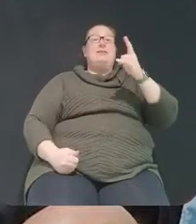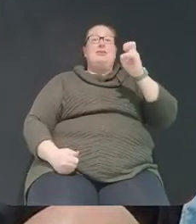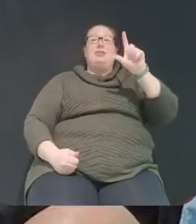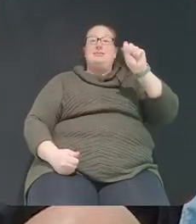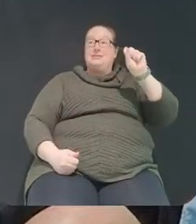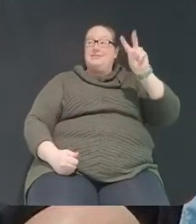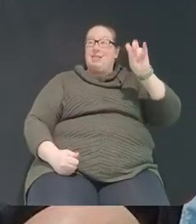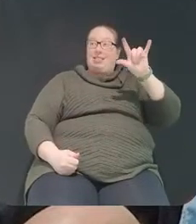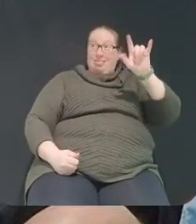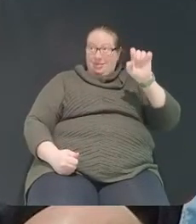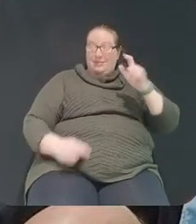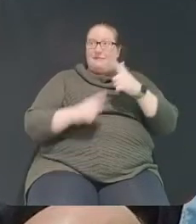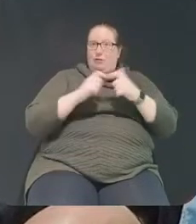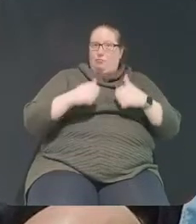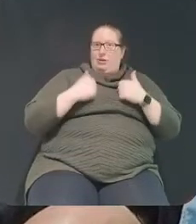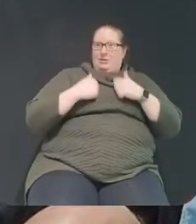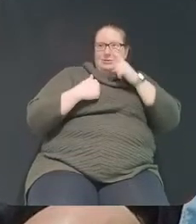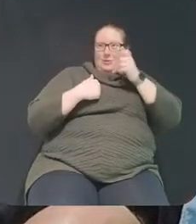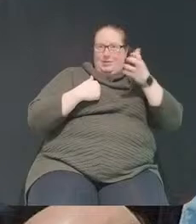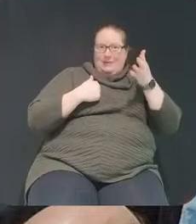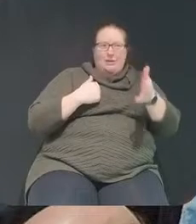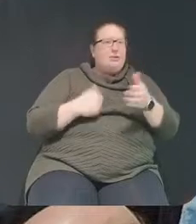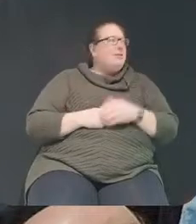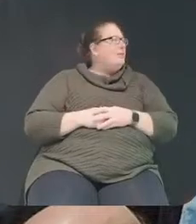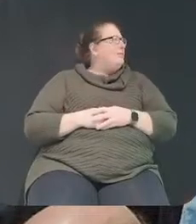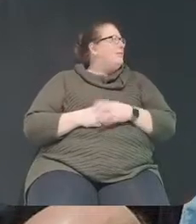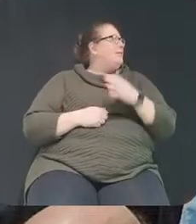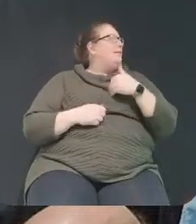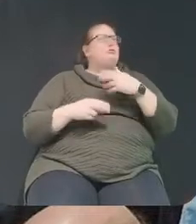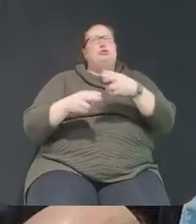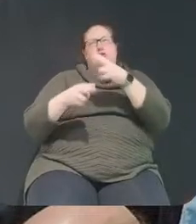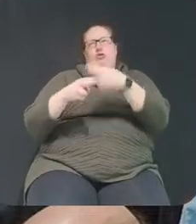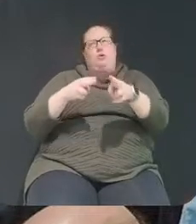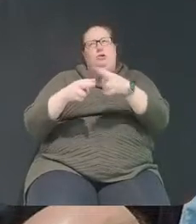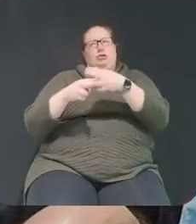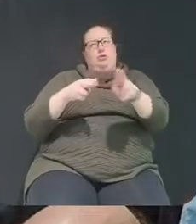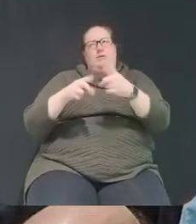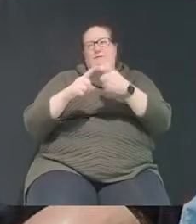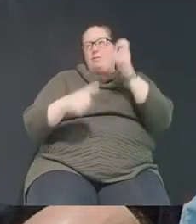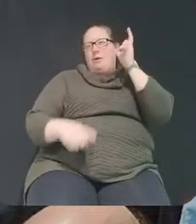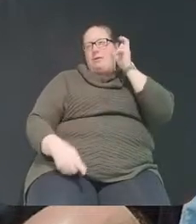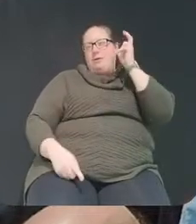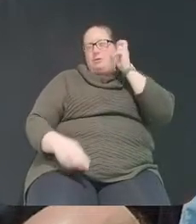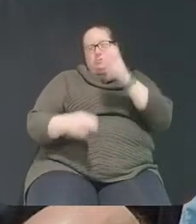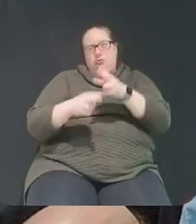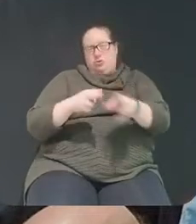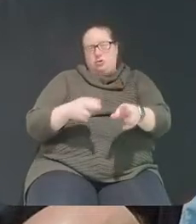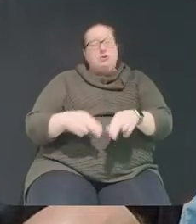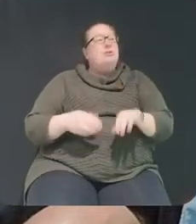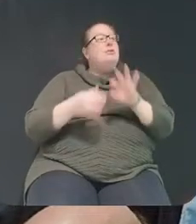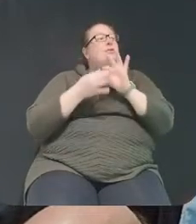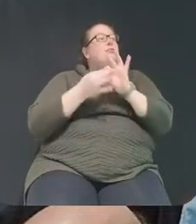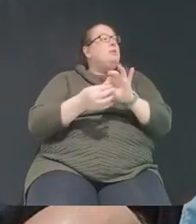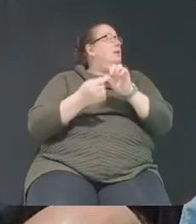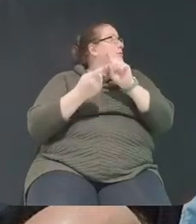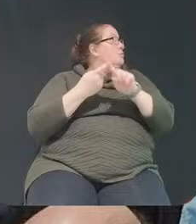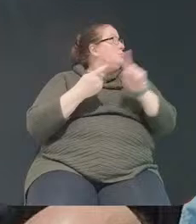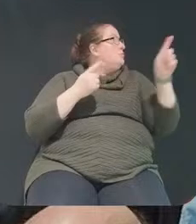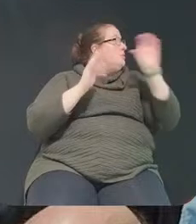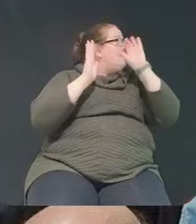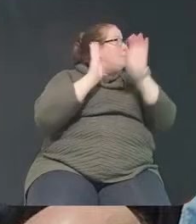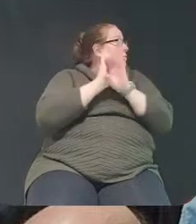by residents who lived there. So I want to play a very short clip from the audio, and it relates directly to the photo seen